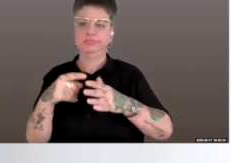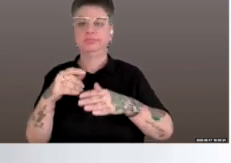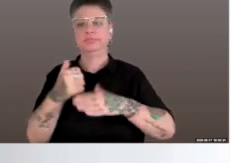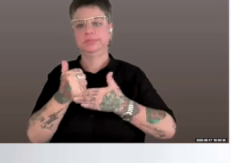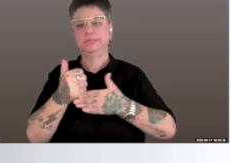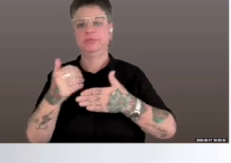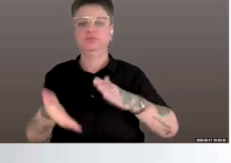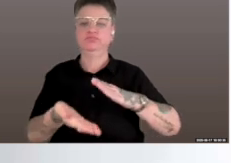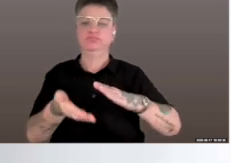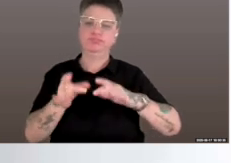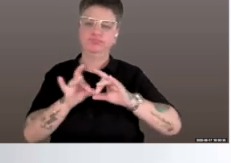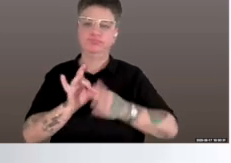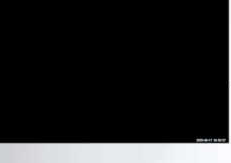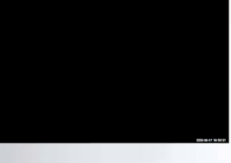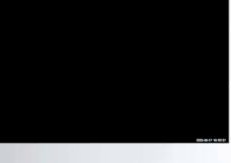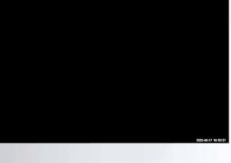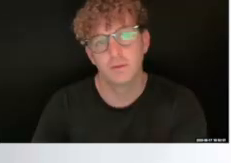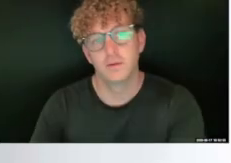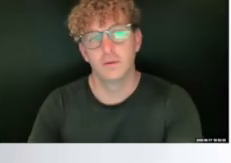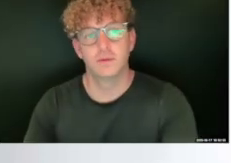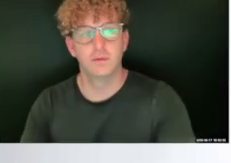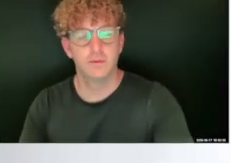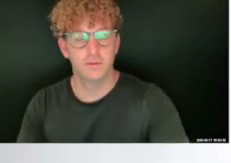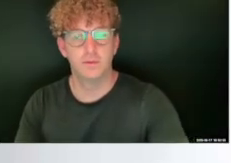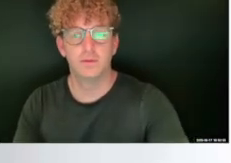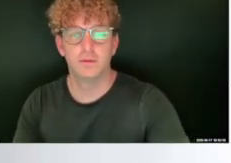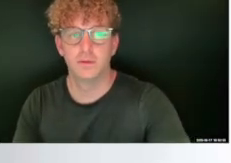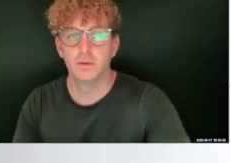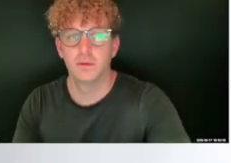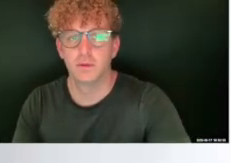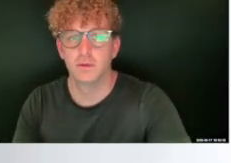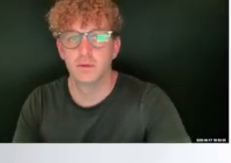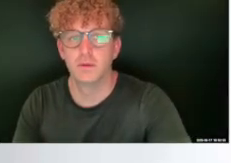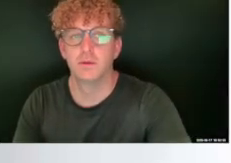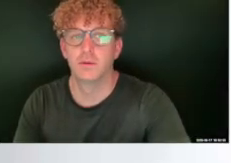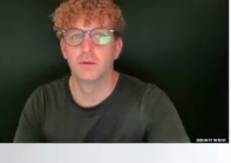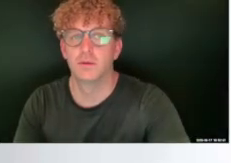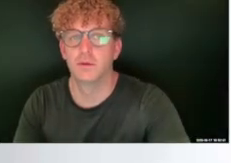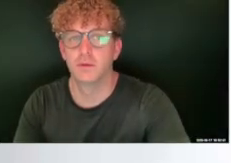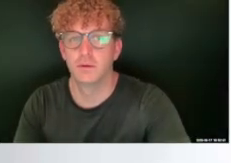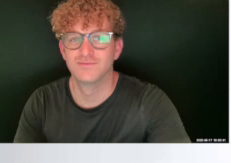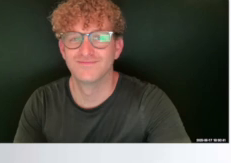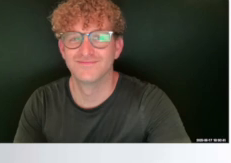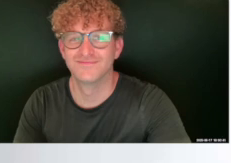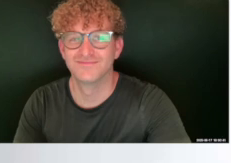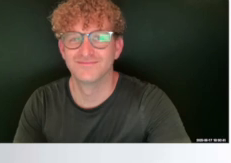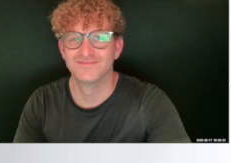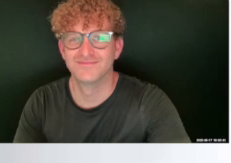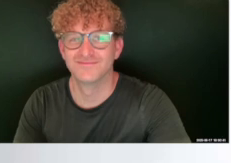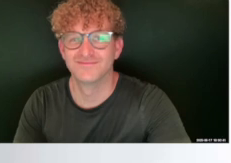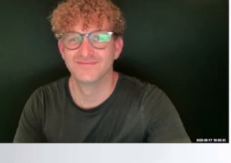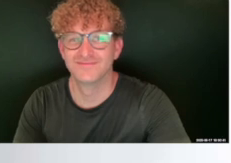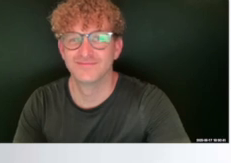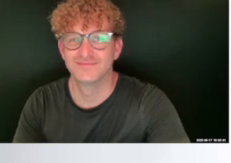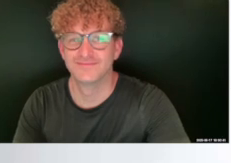new zero-emission buses and their supporting infrastructure. We anticipate these projects to be finalized later this